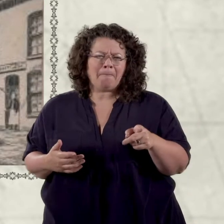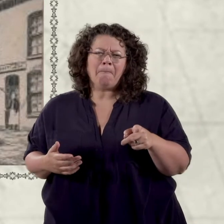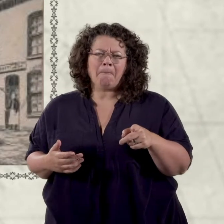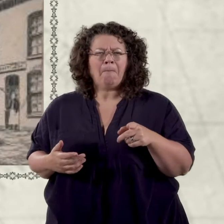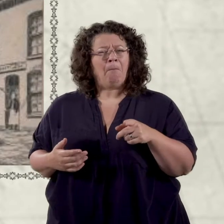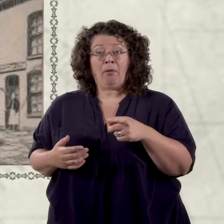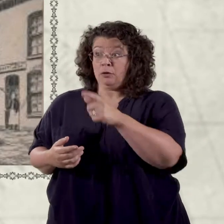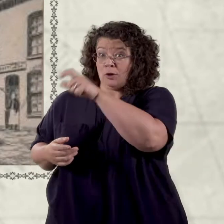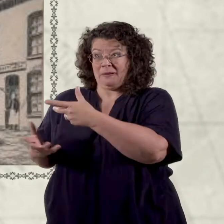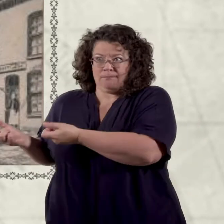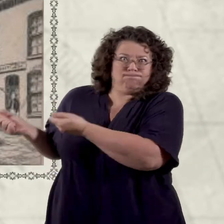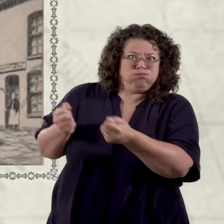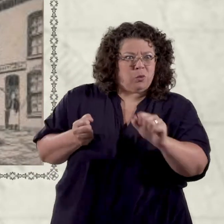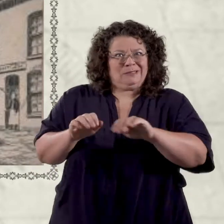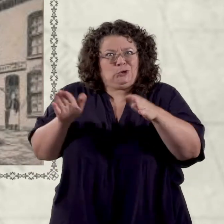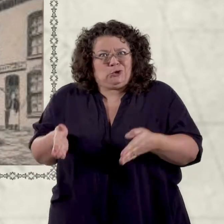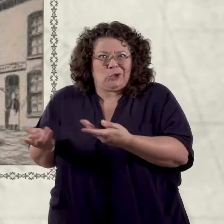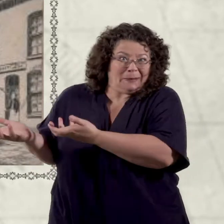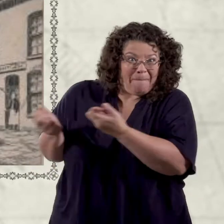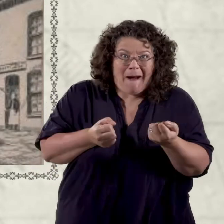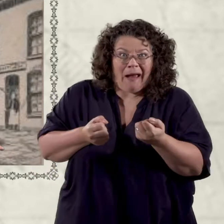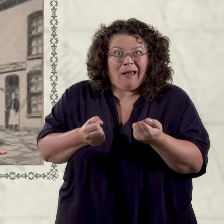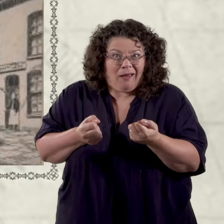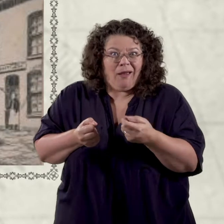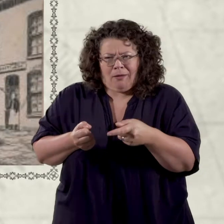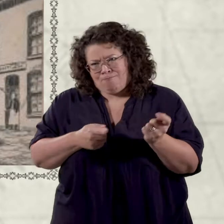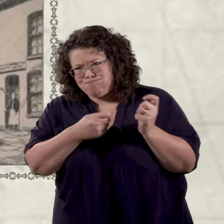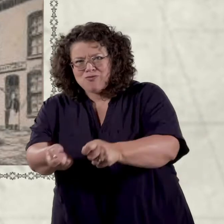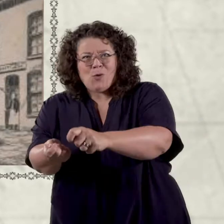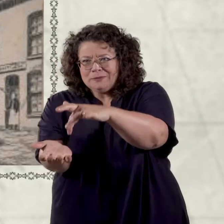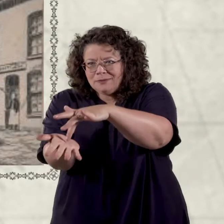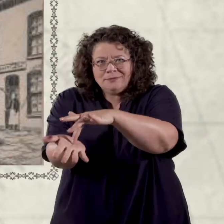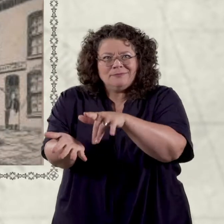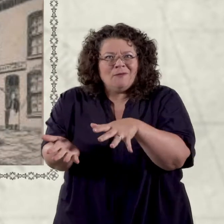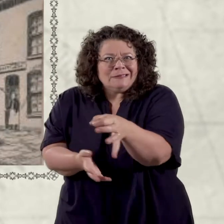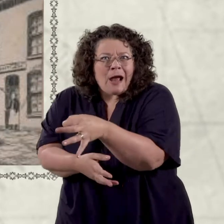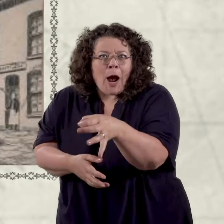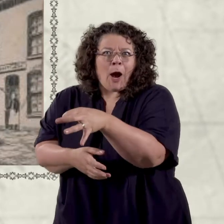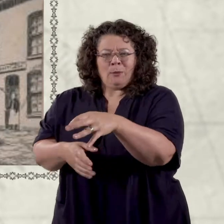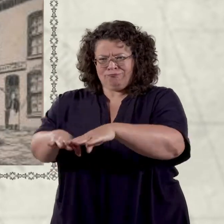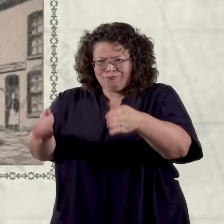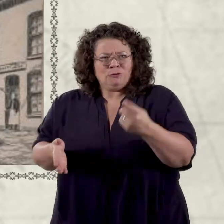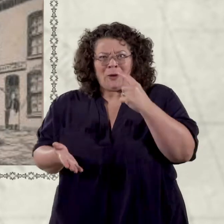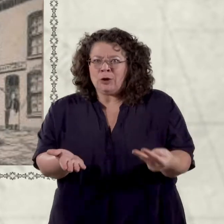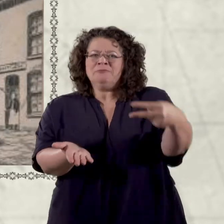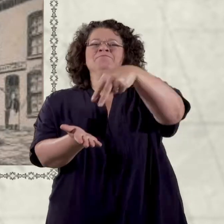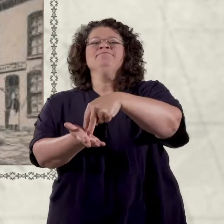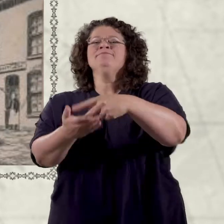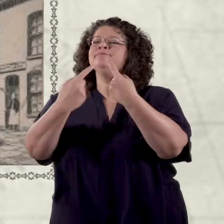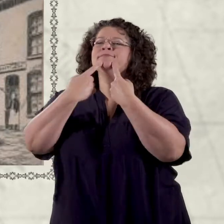bailiffs, brought it down to the centre of the town, placed it there so that he could stand on it and address the crowds.